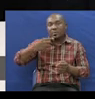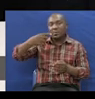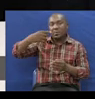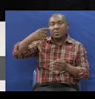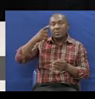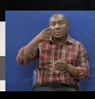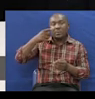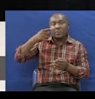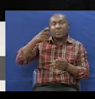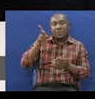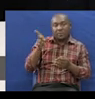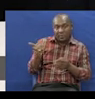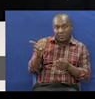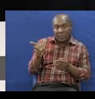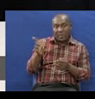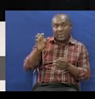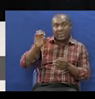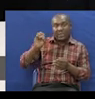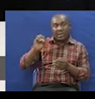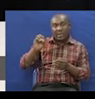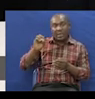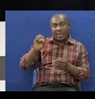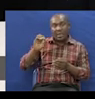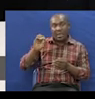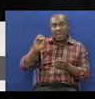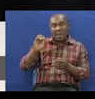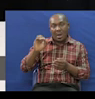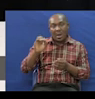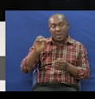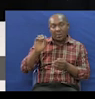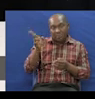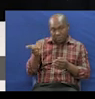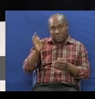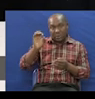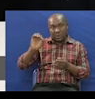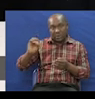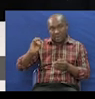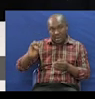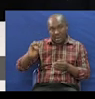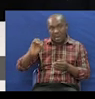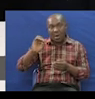The flattening of the sphere is known as geoid.